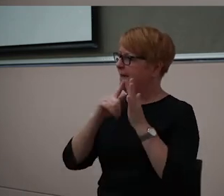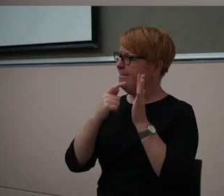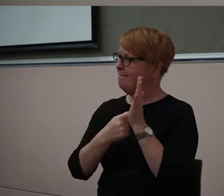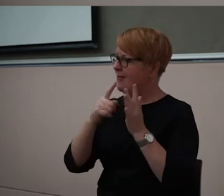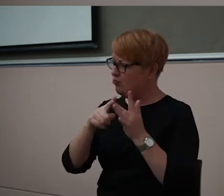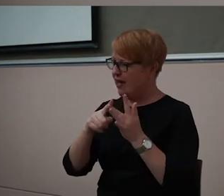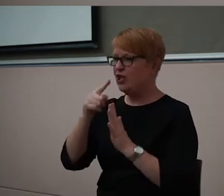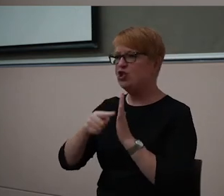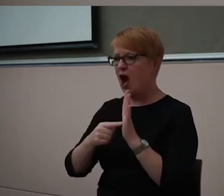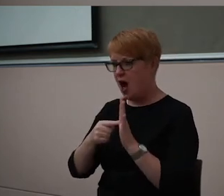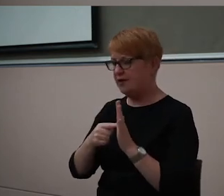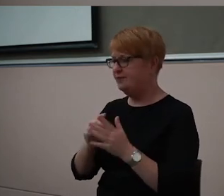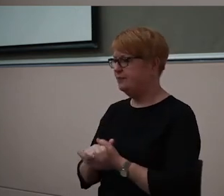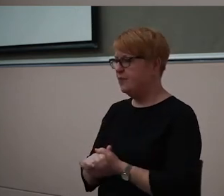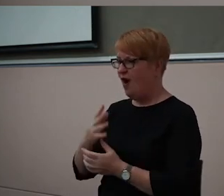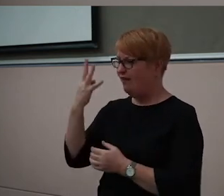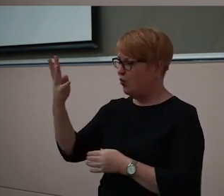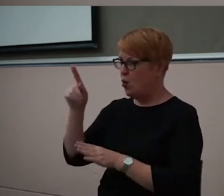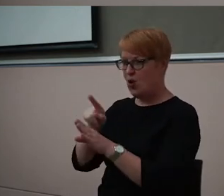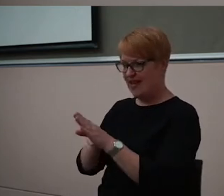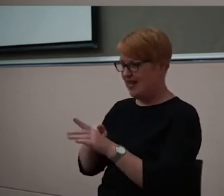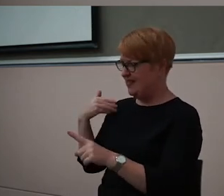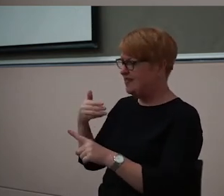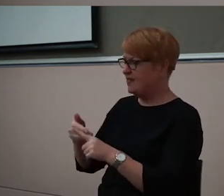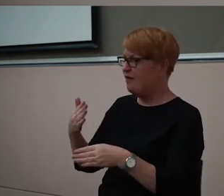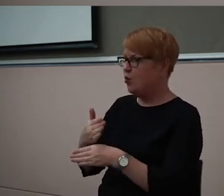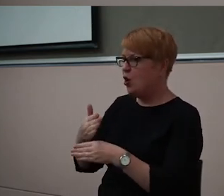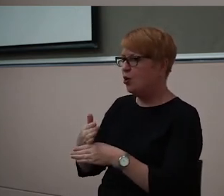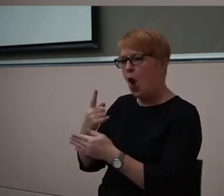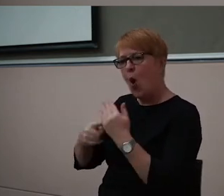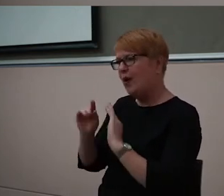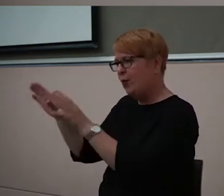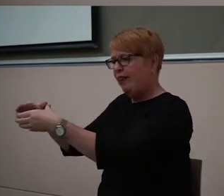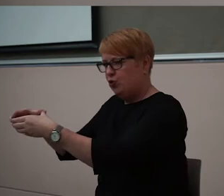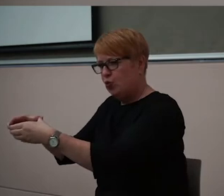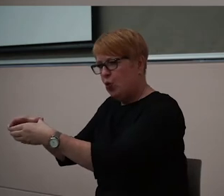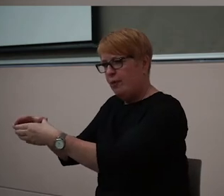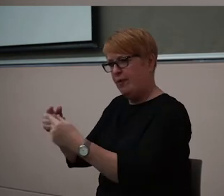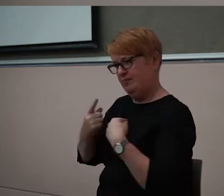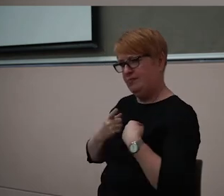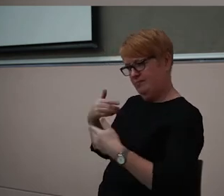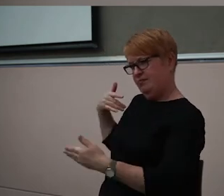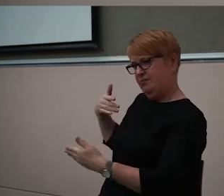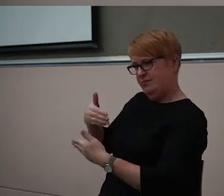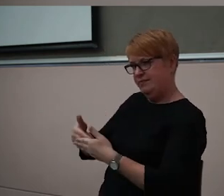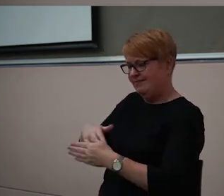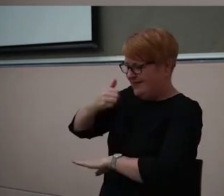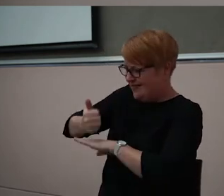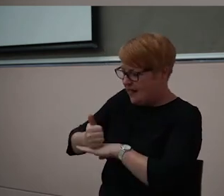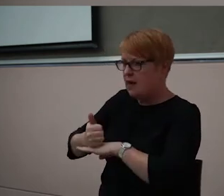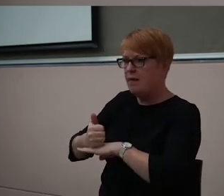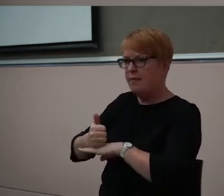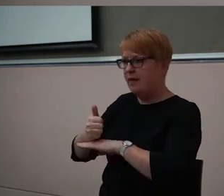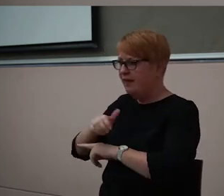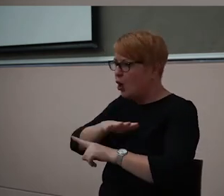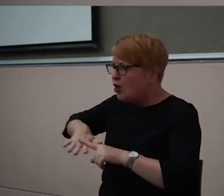culmination of 4 years of work, not with the group specifically, but actually setting up the conditions